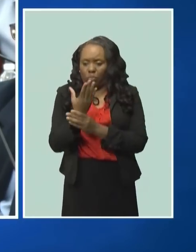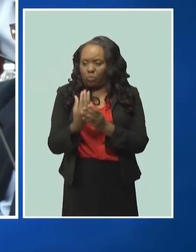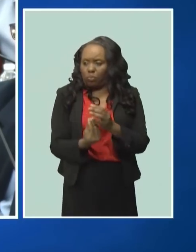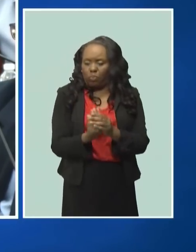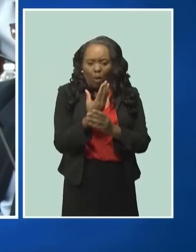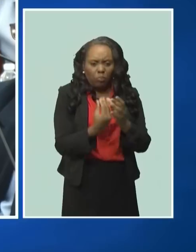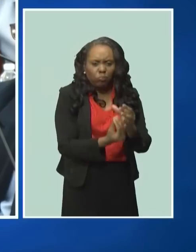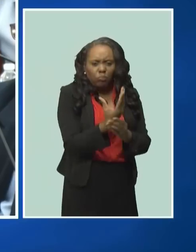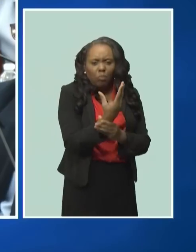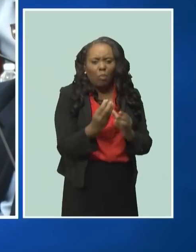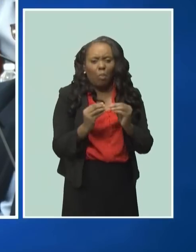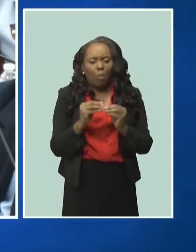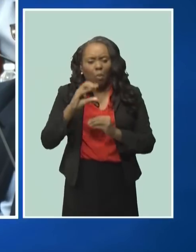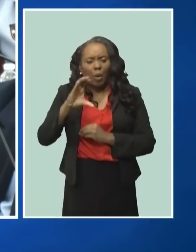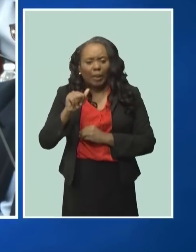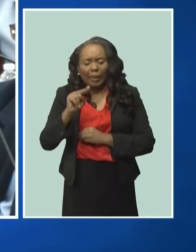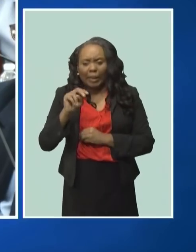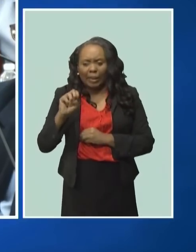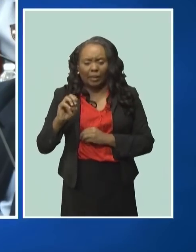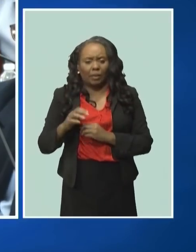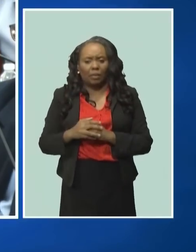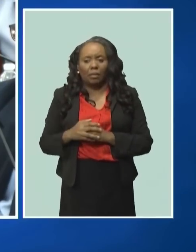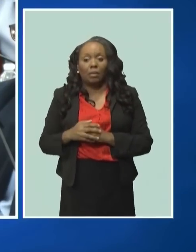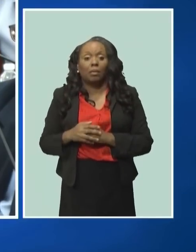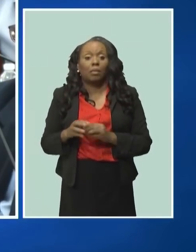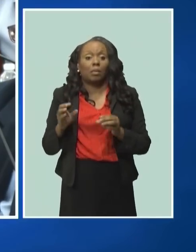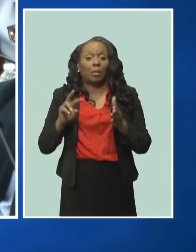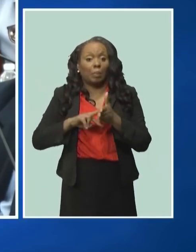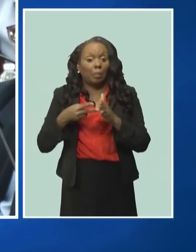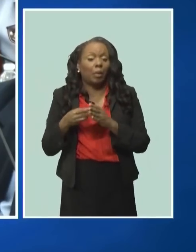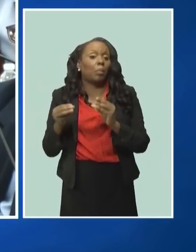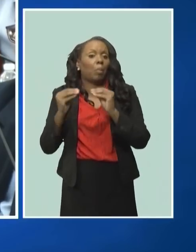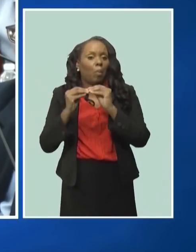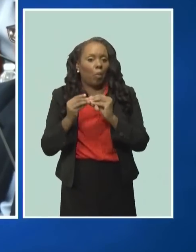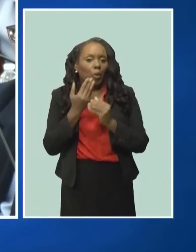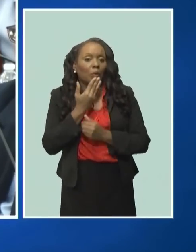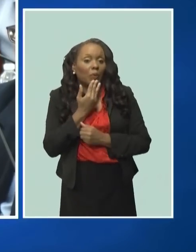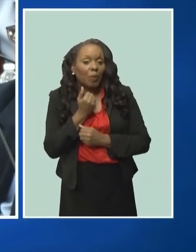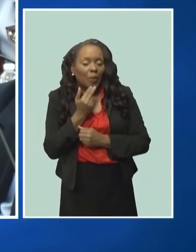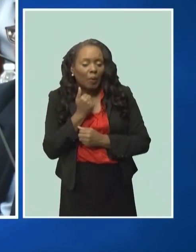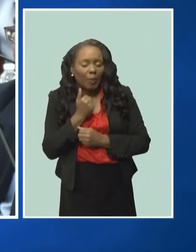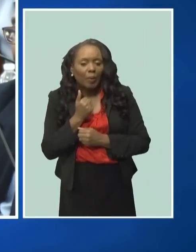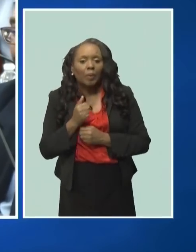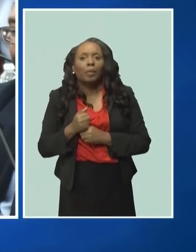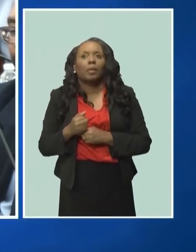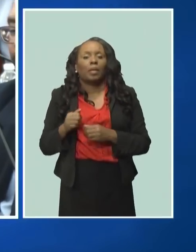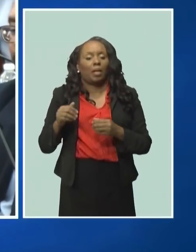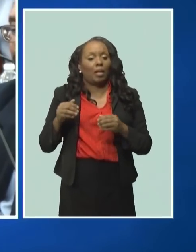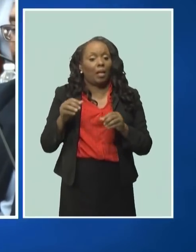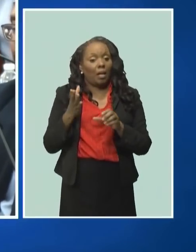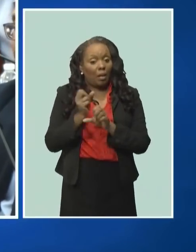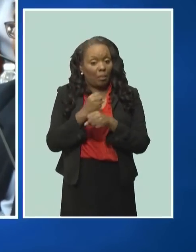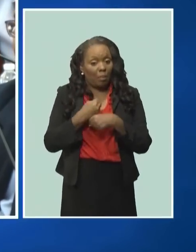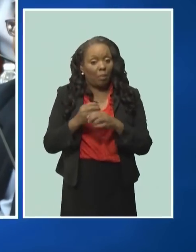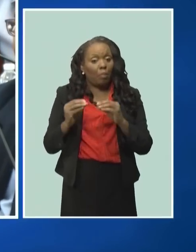in Barbados, from which we will get more sugar, but more importantly, we can produce more molasses.